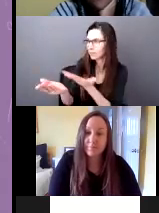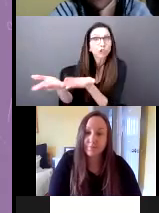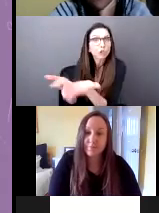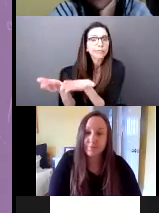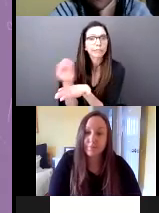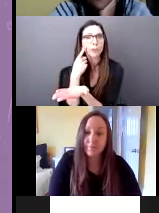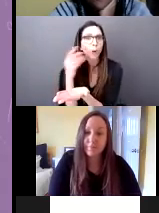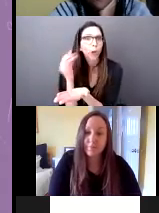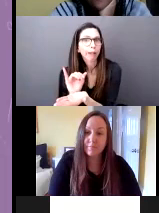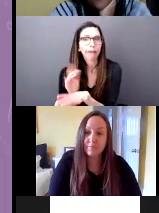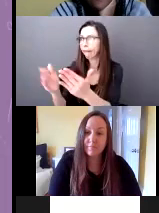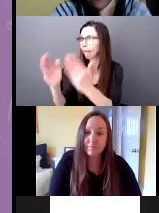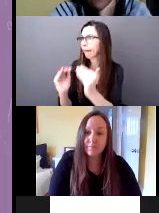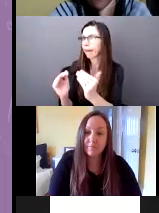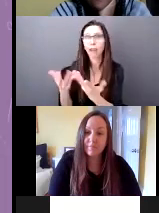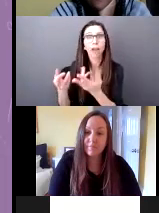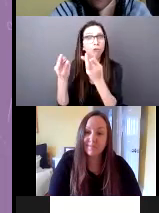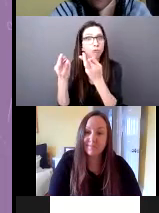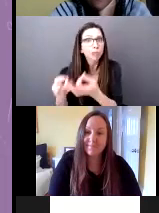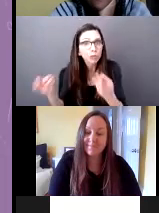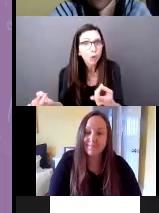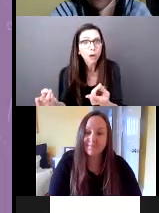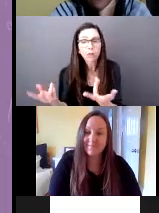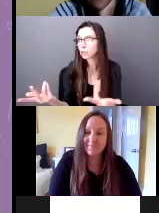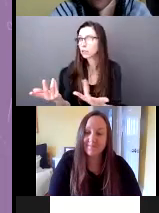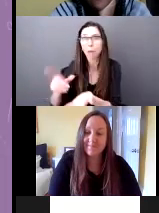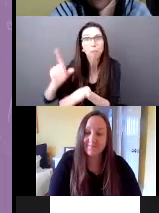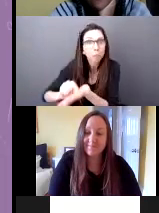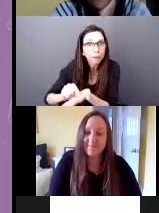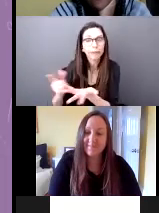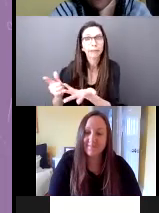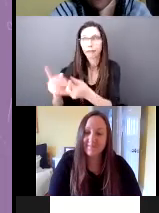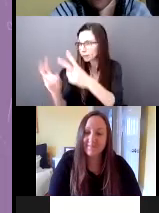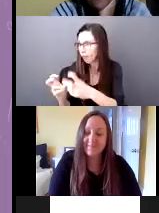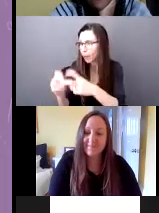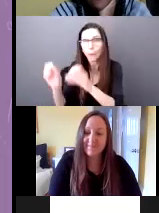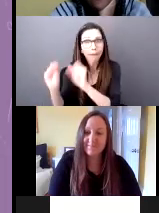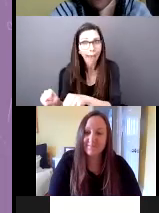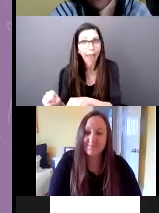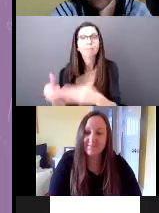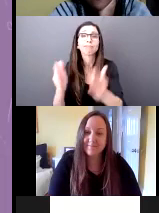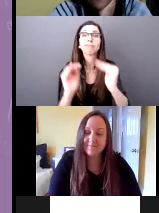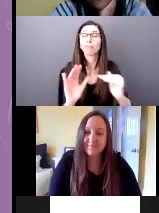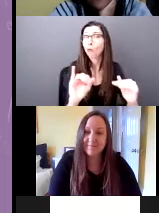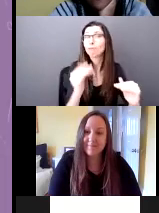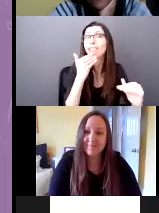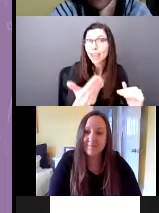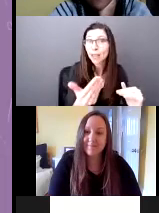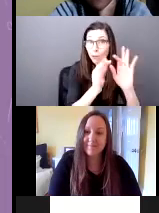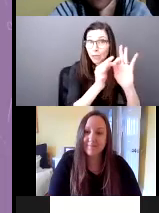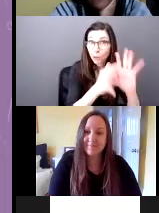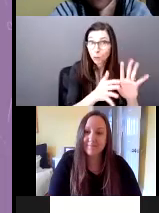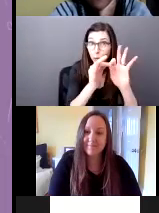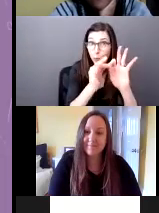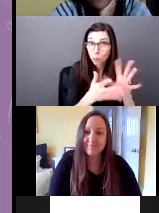And thank you for our interpreters that are joining us today and for all the participants. We will be uploading the presentation within the